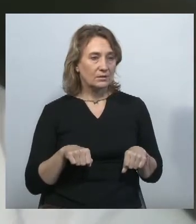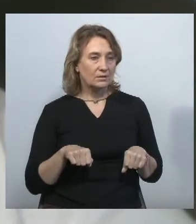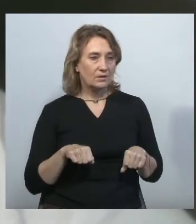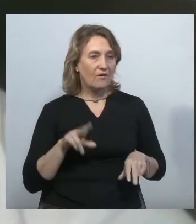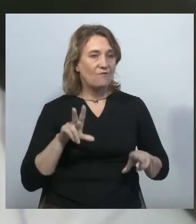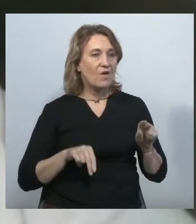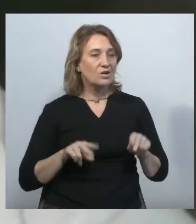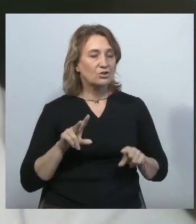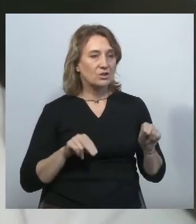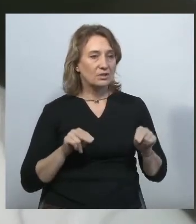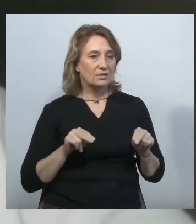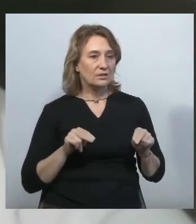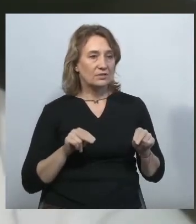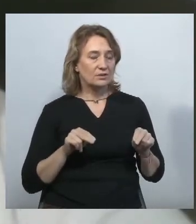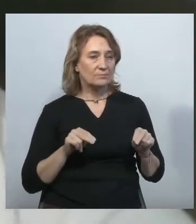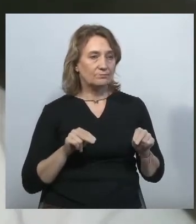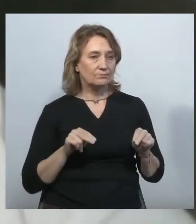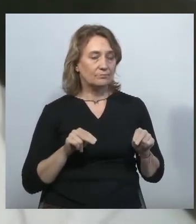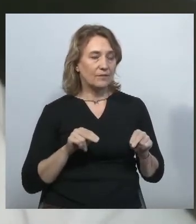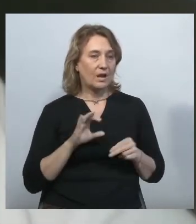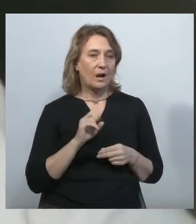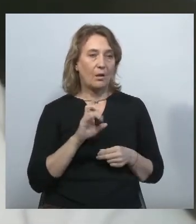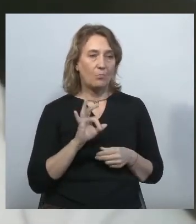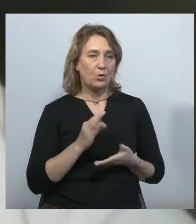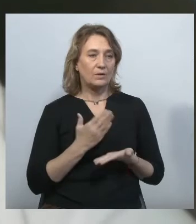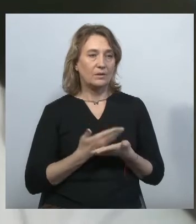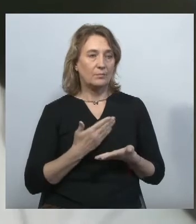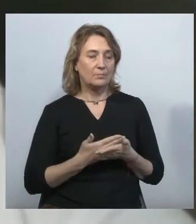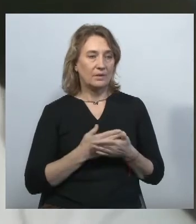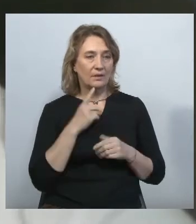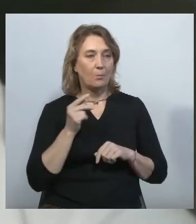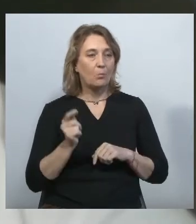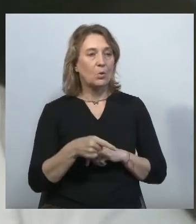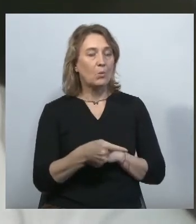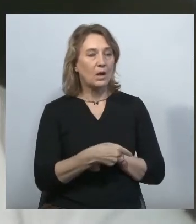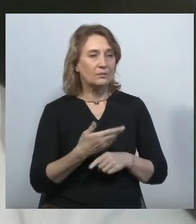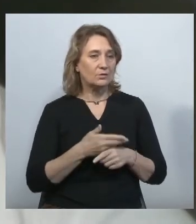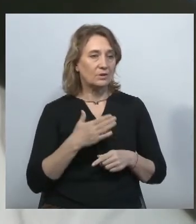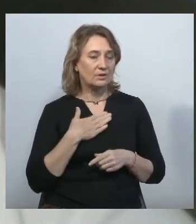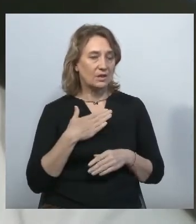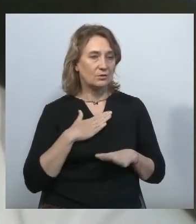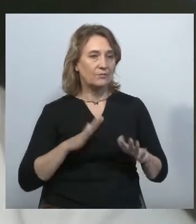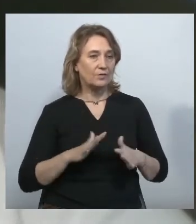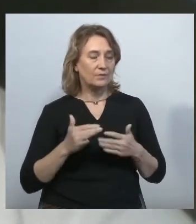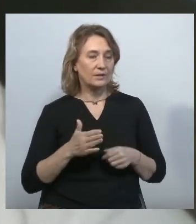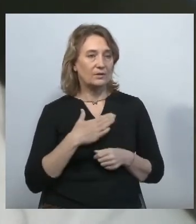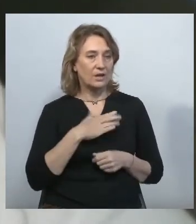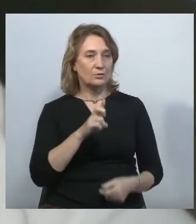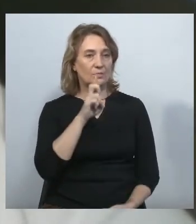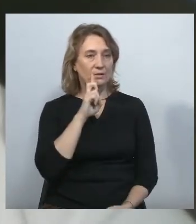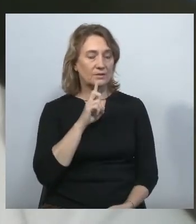interracial or national hatred, what is racial or national hatred, or what is